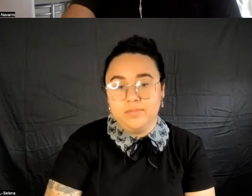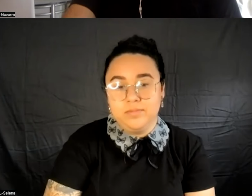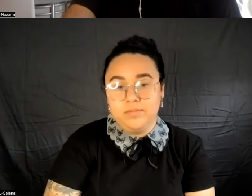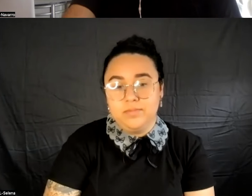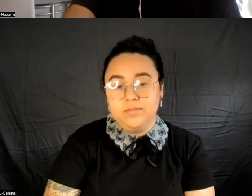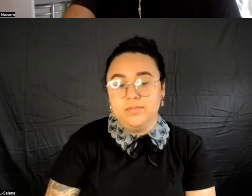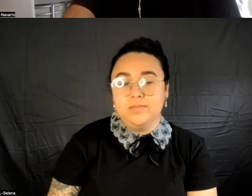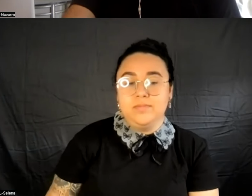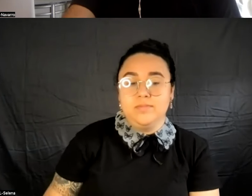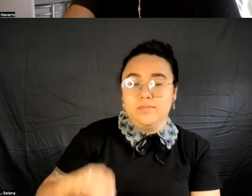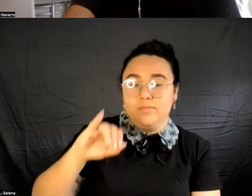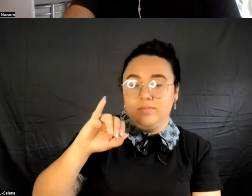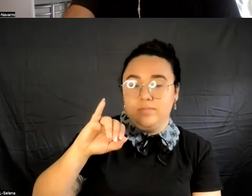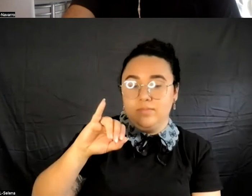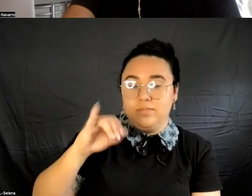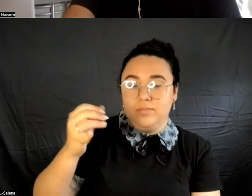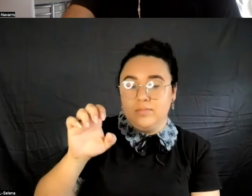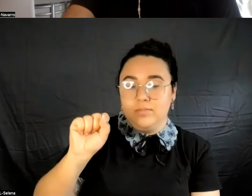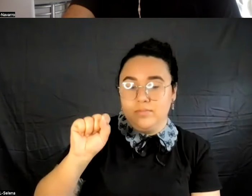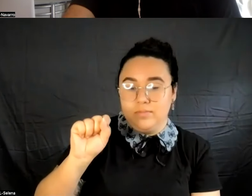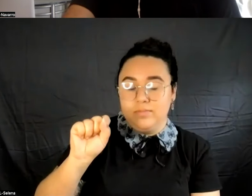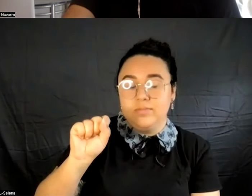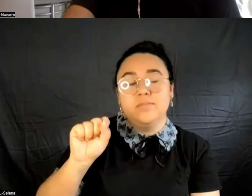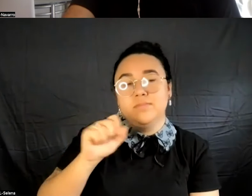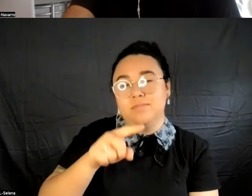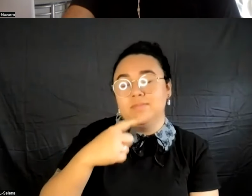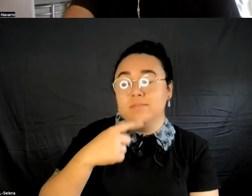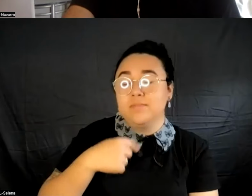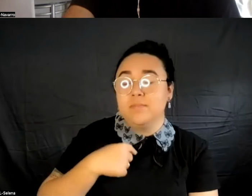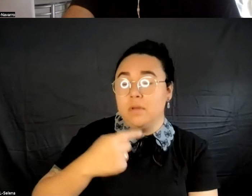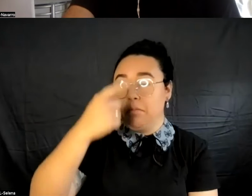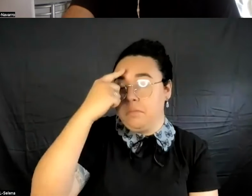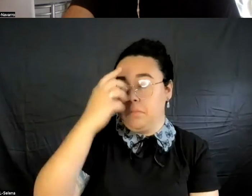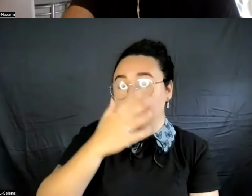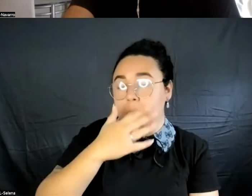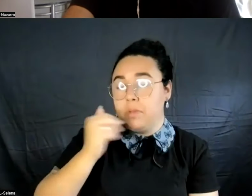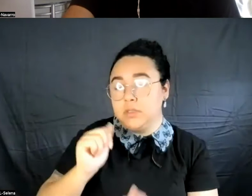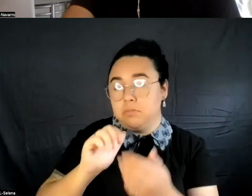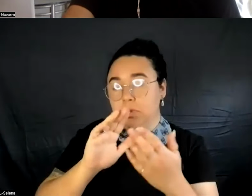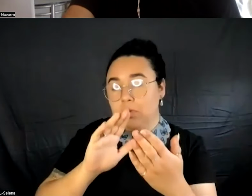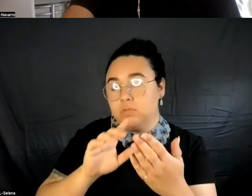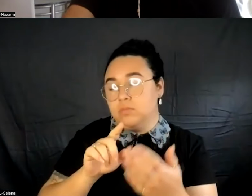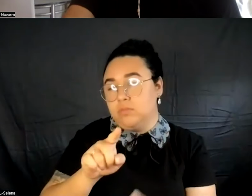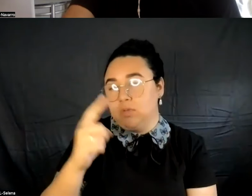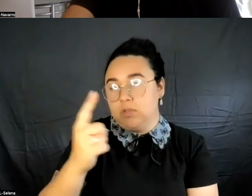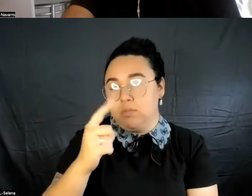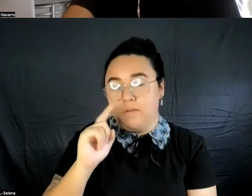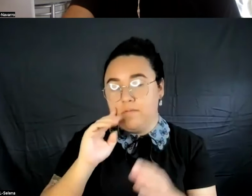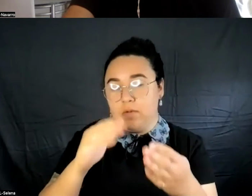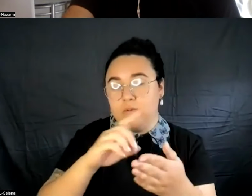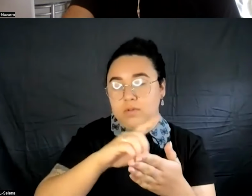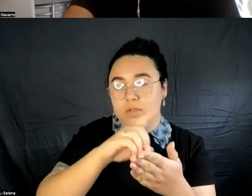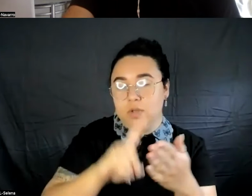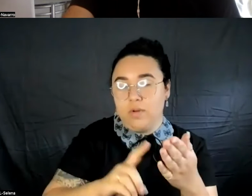I think the best way for someone who is focused on designing